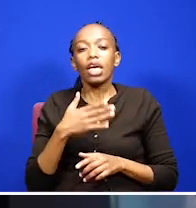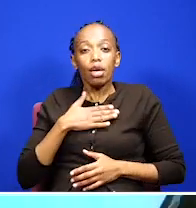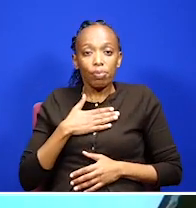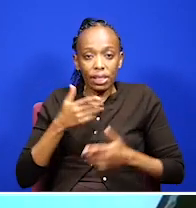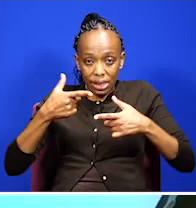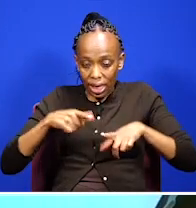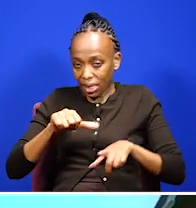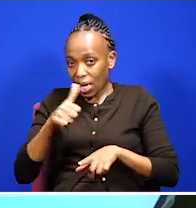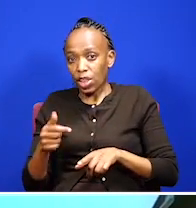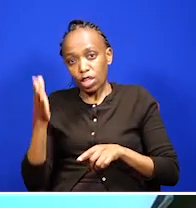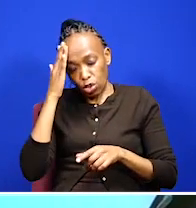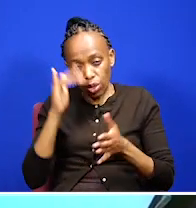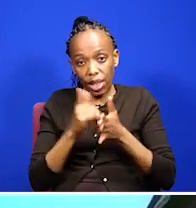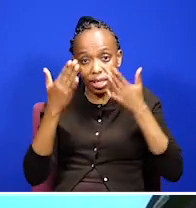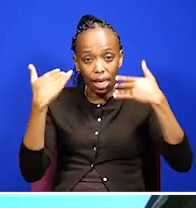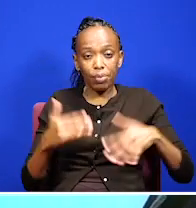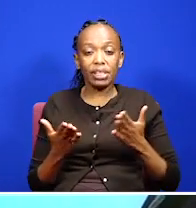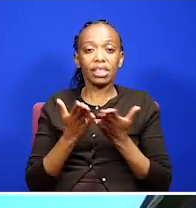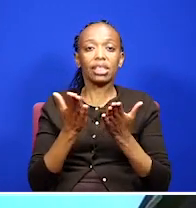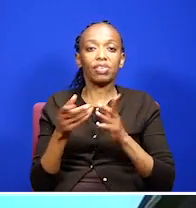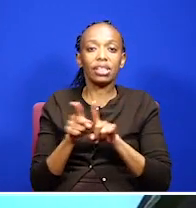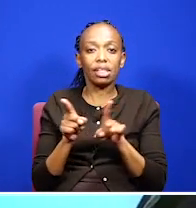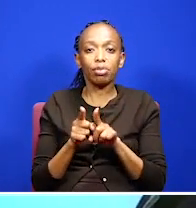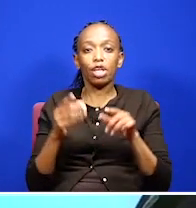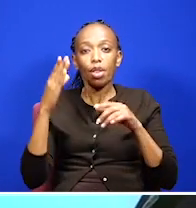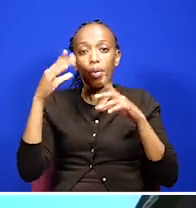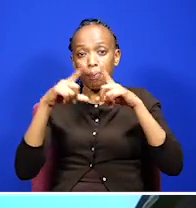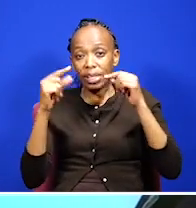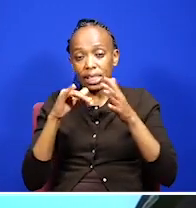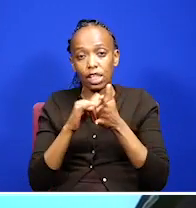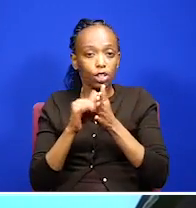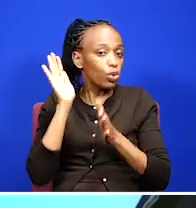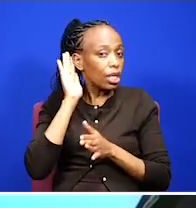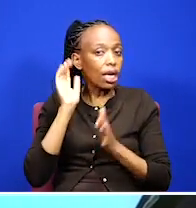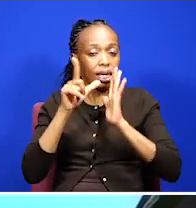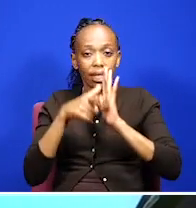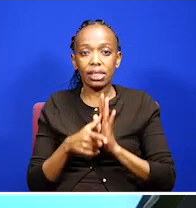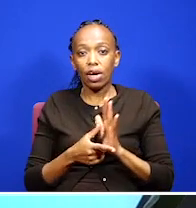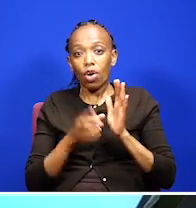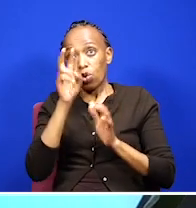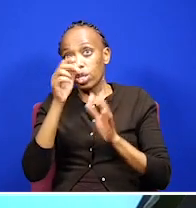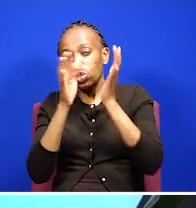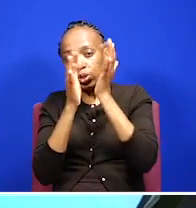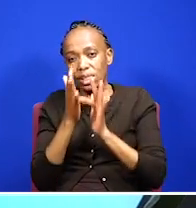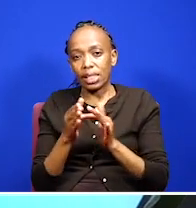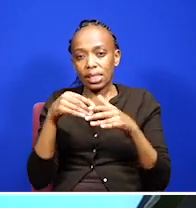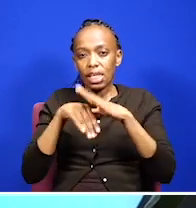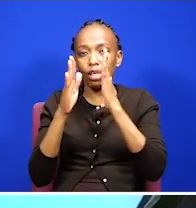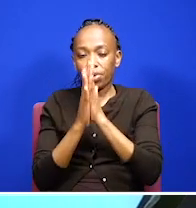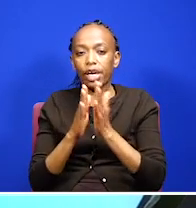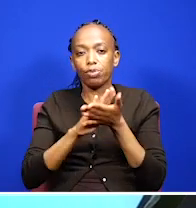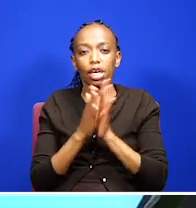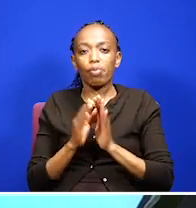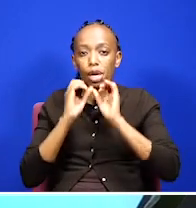let others know that this amazing service and the message that you're going to be hearing on looking to Jesus in prayer is going to be a